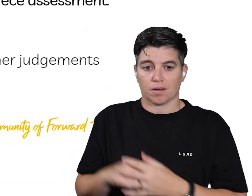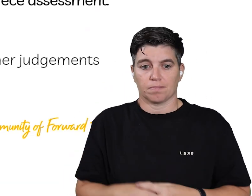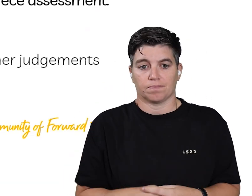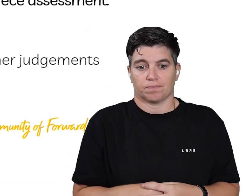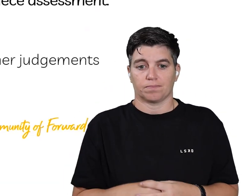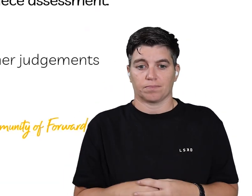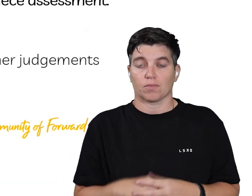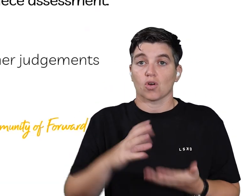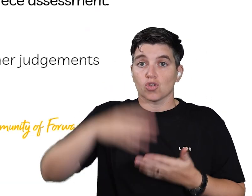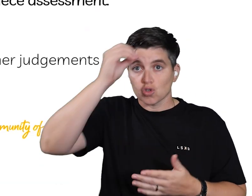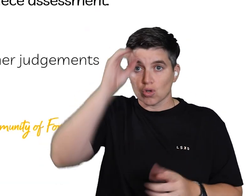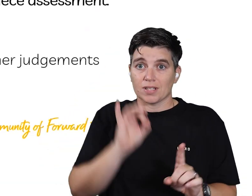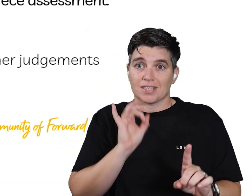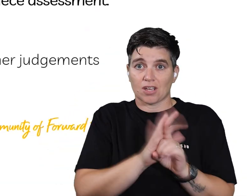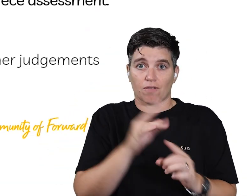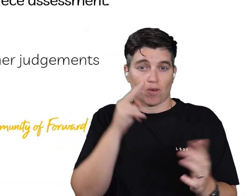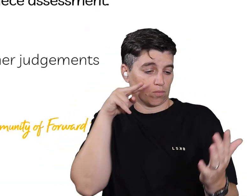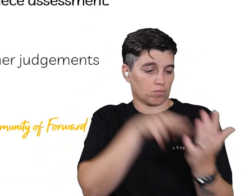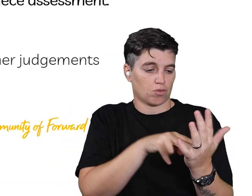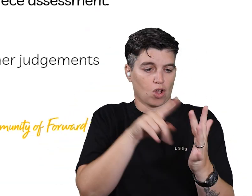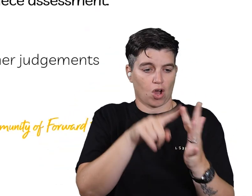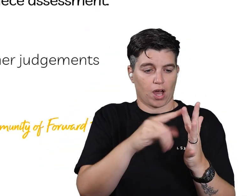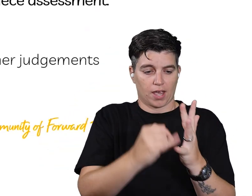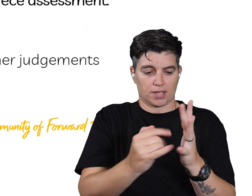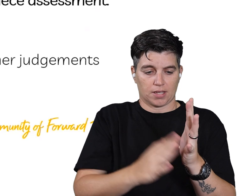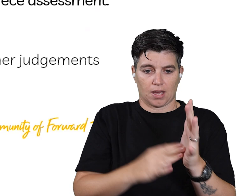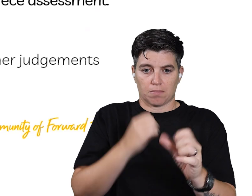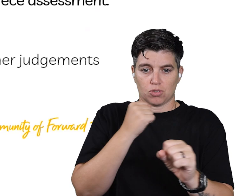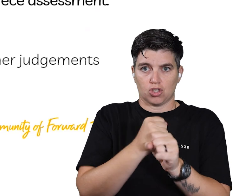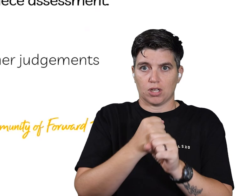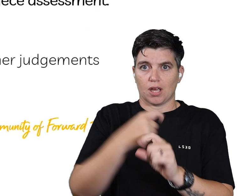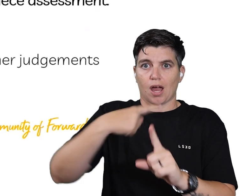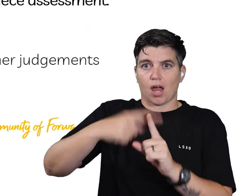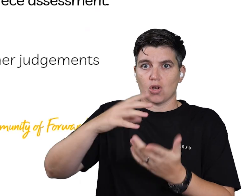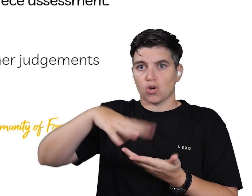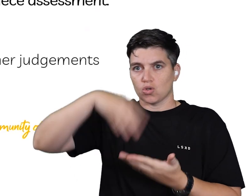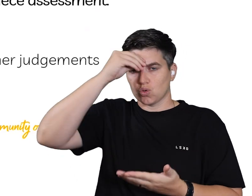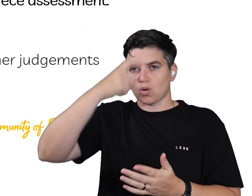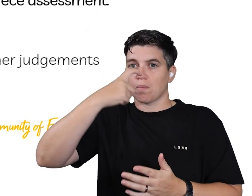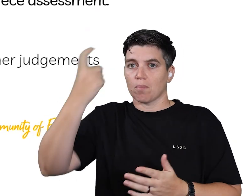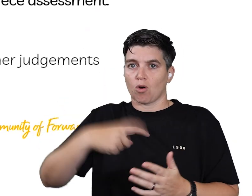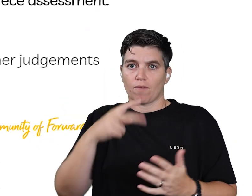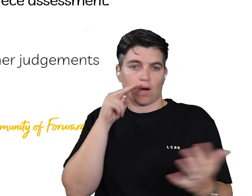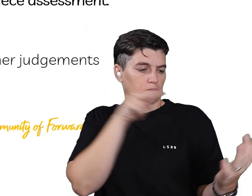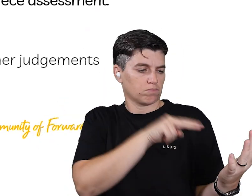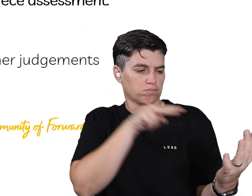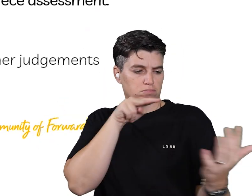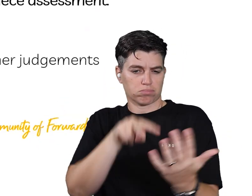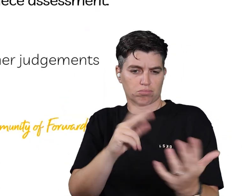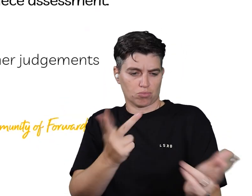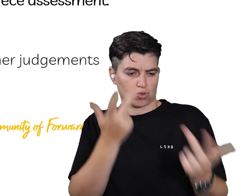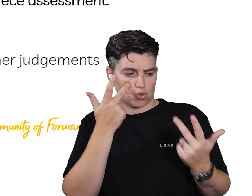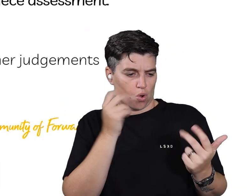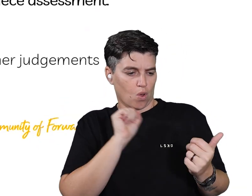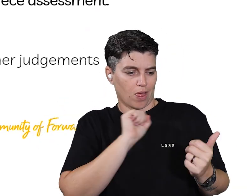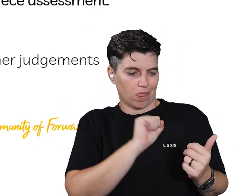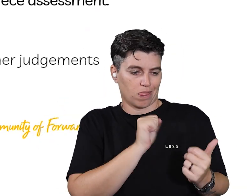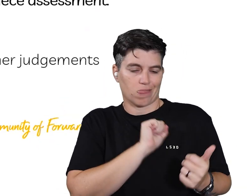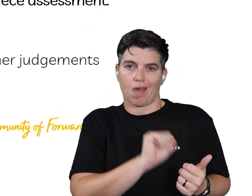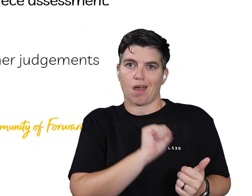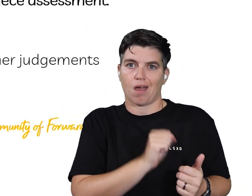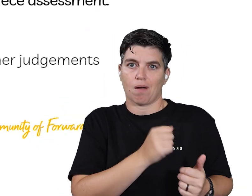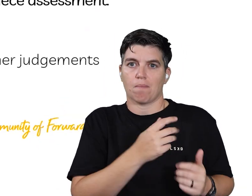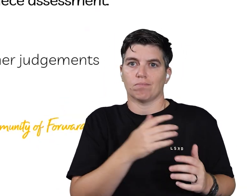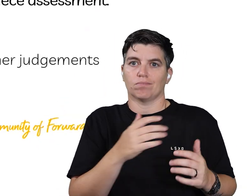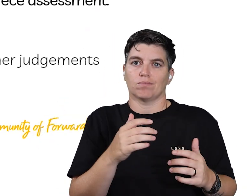Students can also take advantage of their assessment instruments with the marked ISMGs and student profiles, which give them a sense